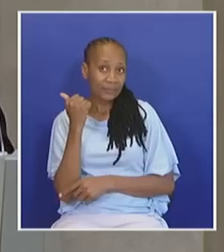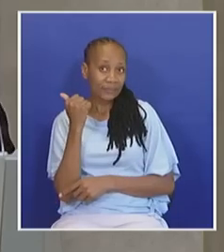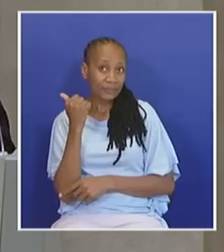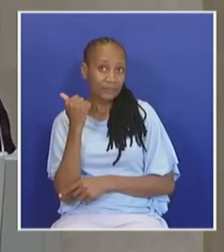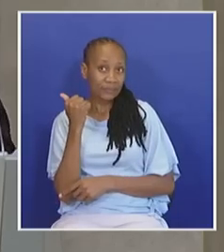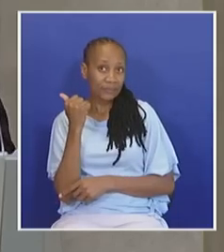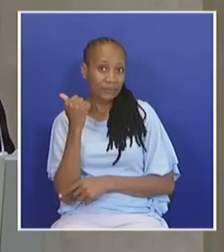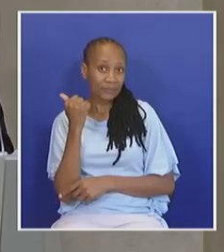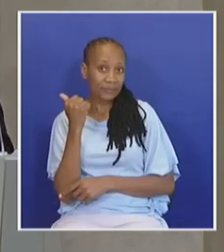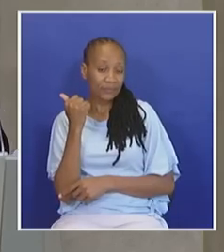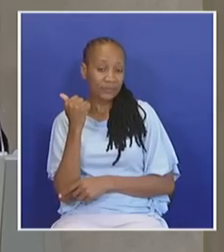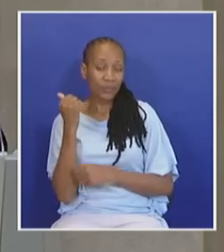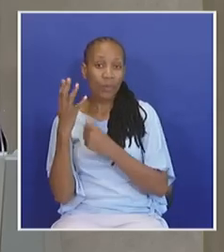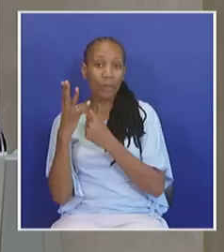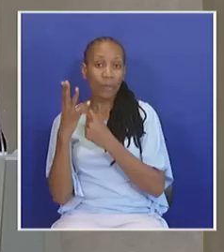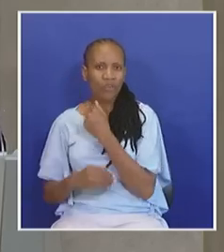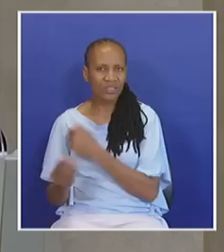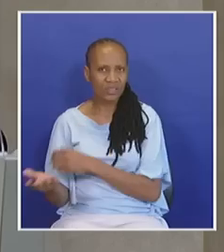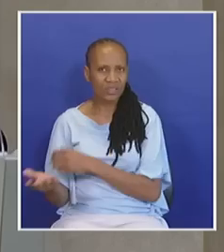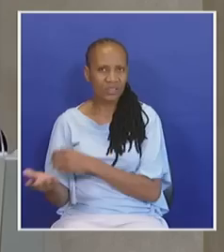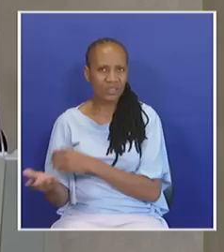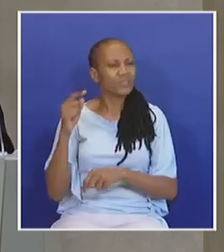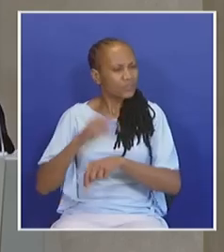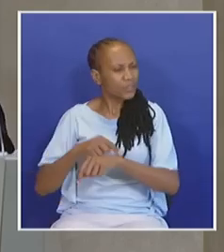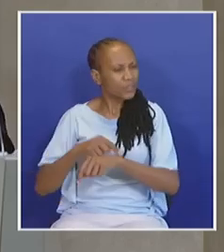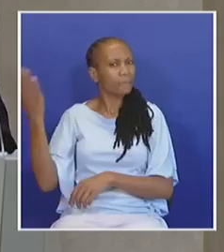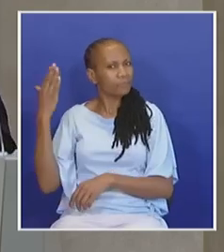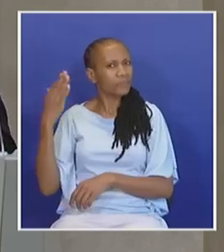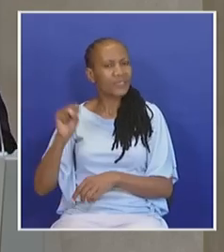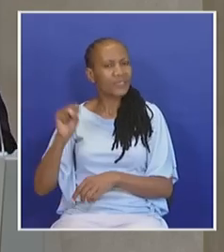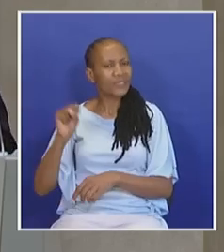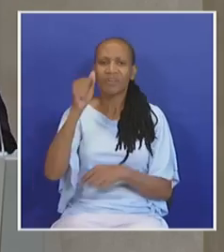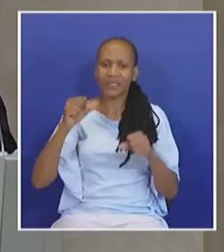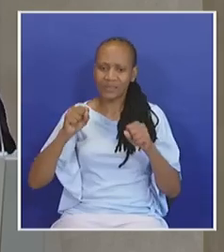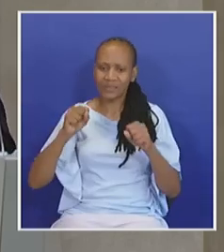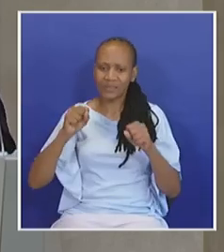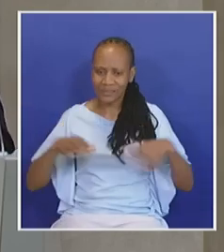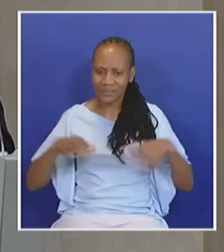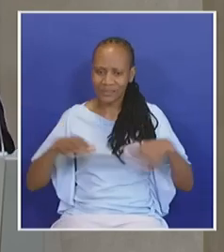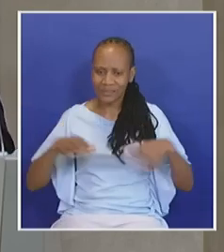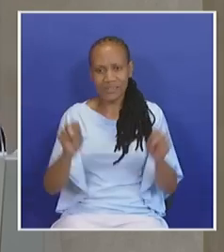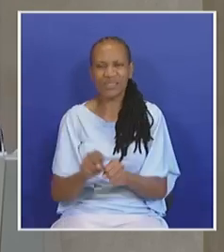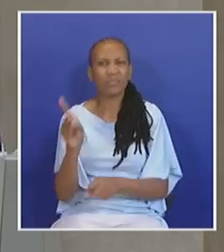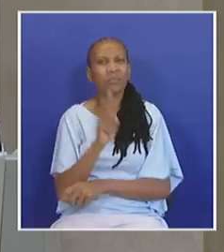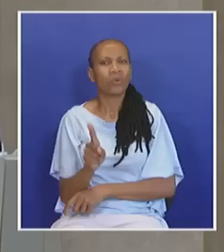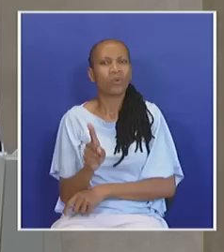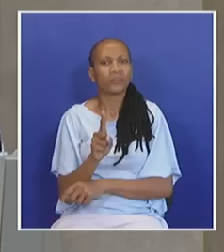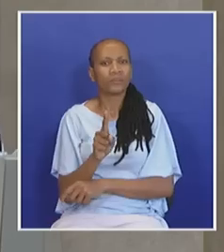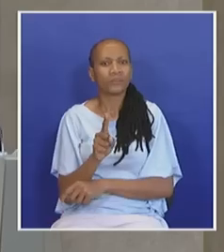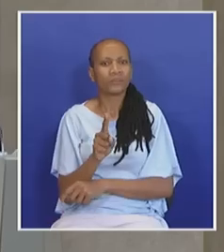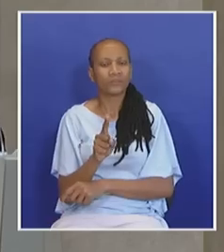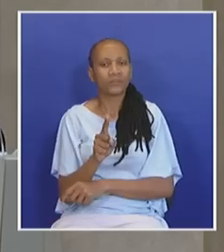Africa embarked on a systematic process of ensuring that the socio-economic